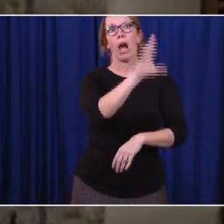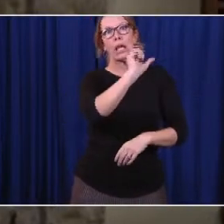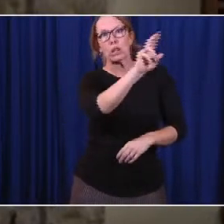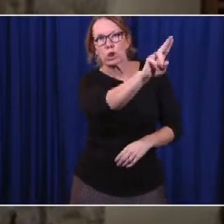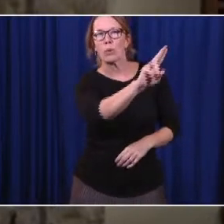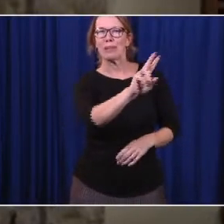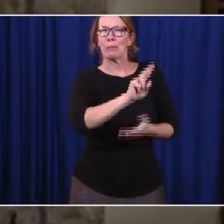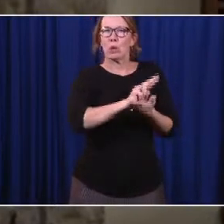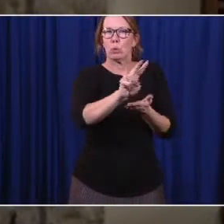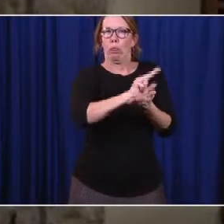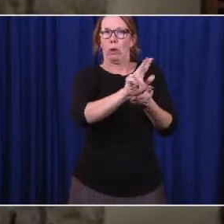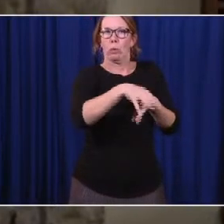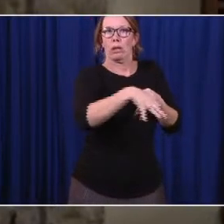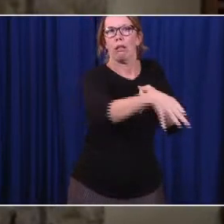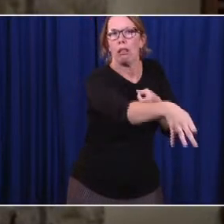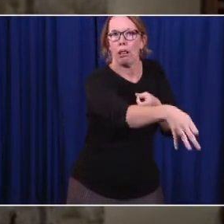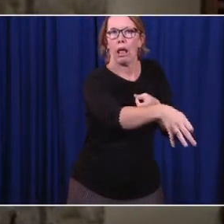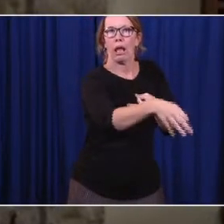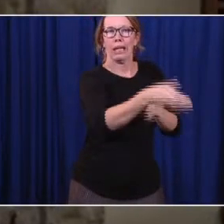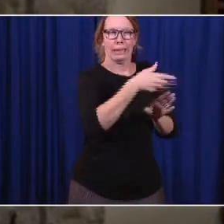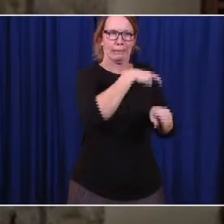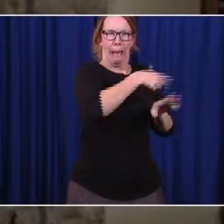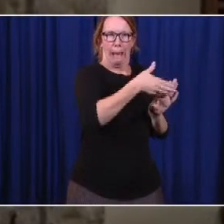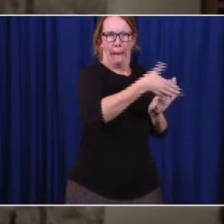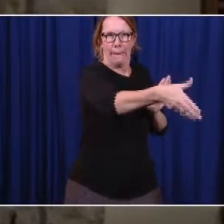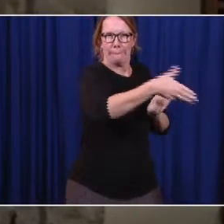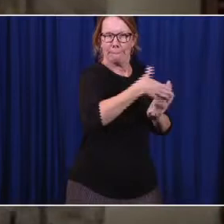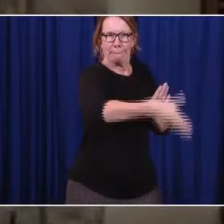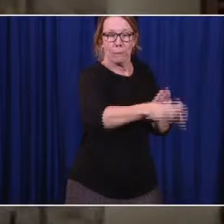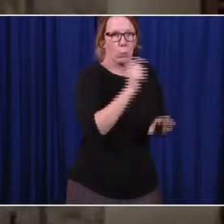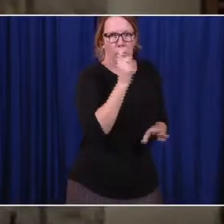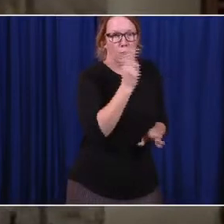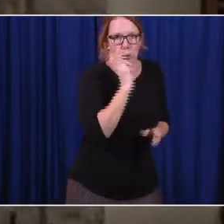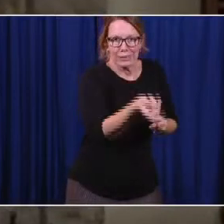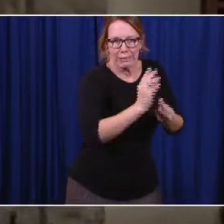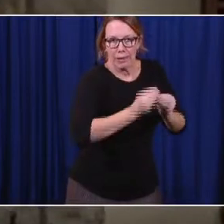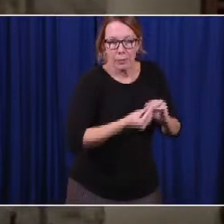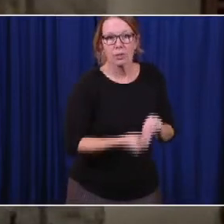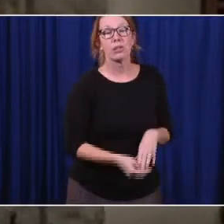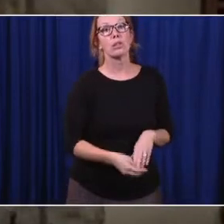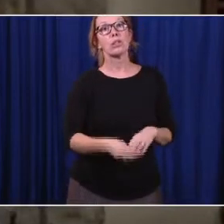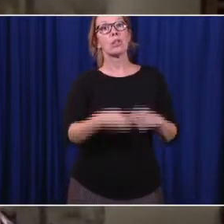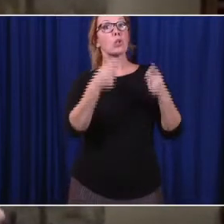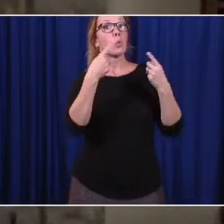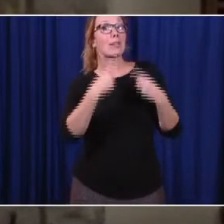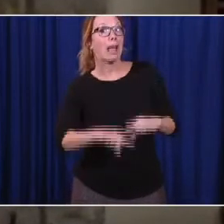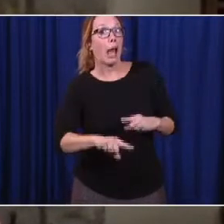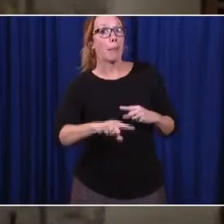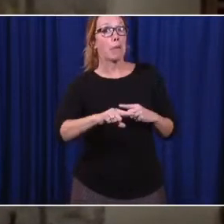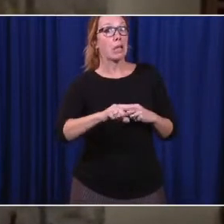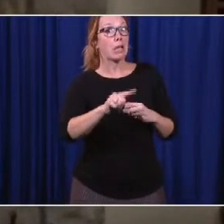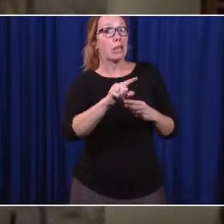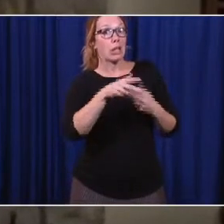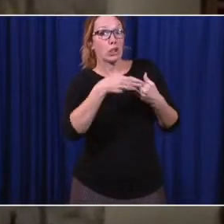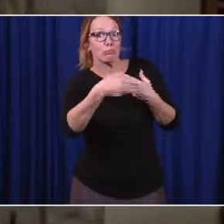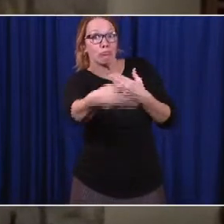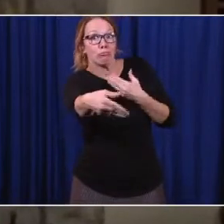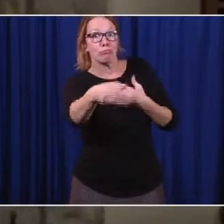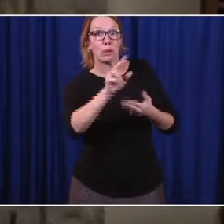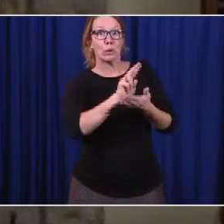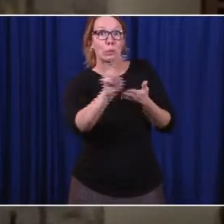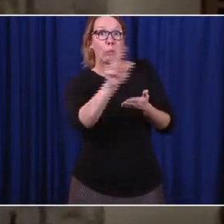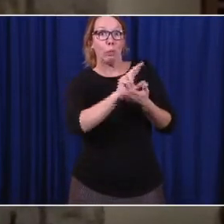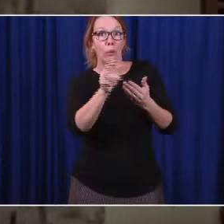ICU. So we know that what's going to happen for the next couple of weeks is sort of baked in already. It's going to happen.